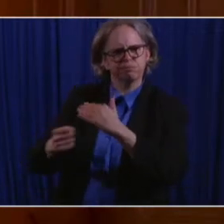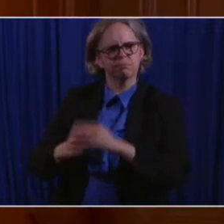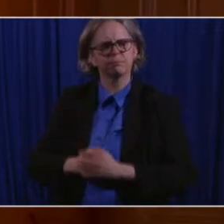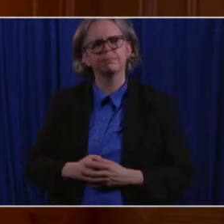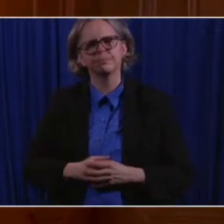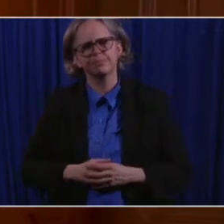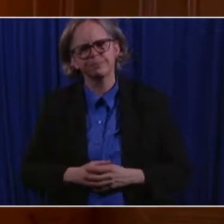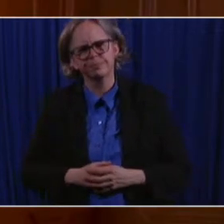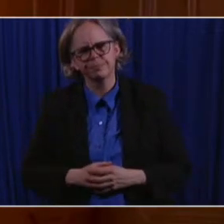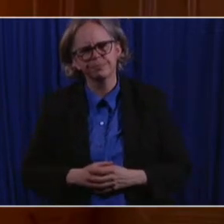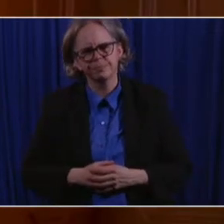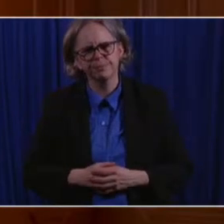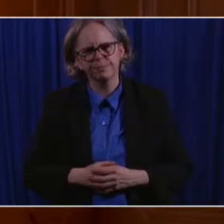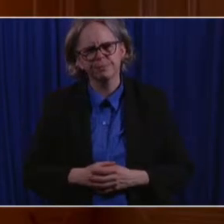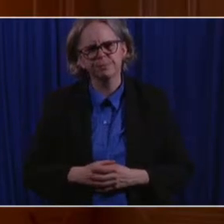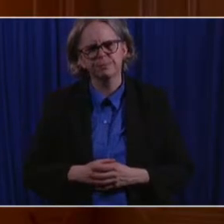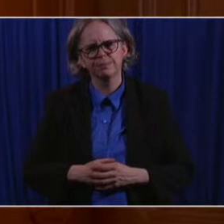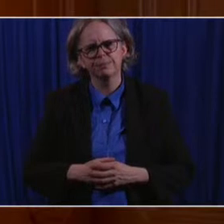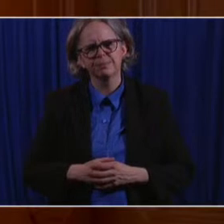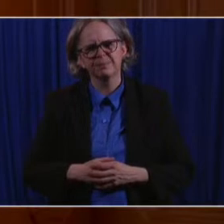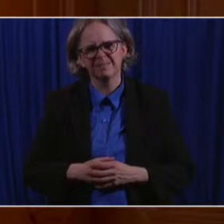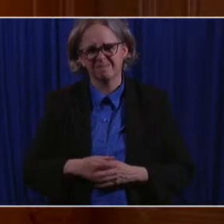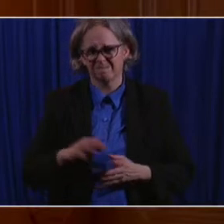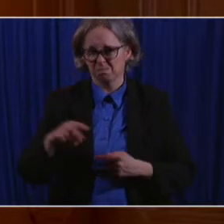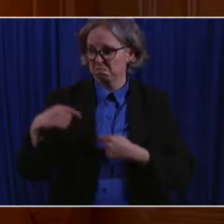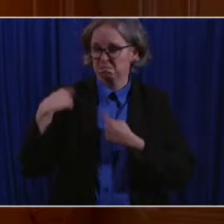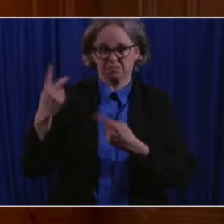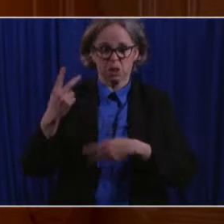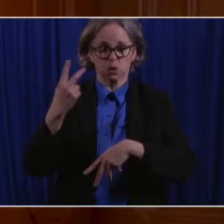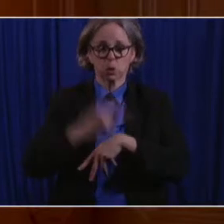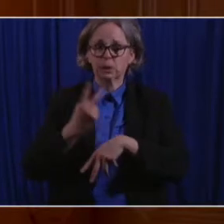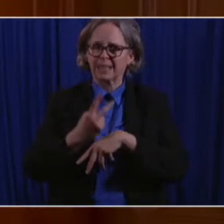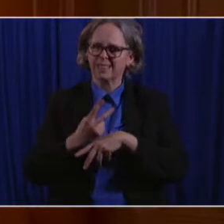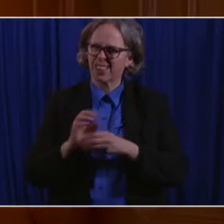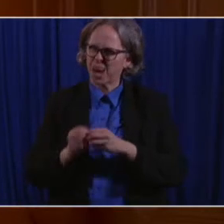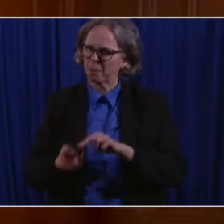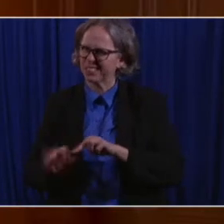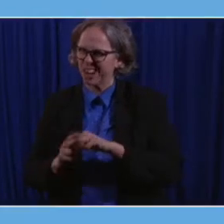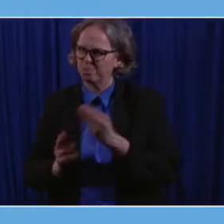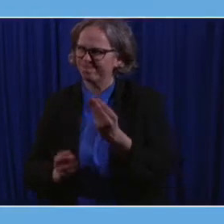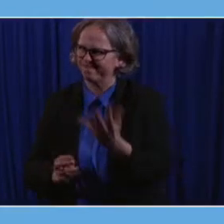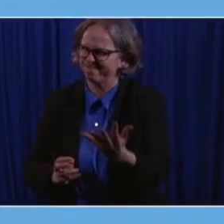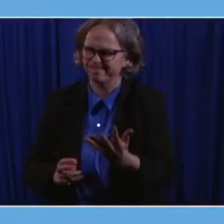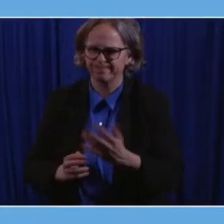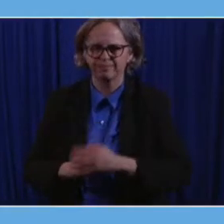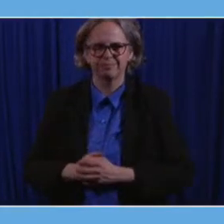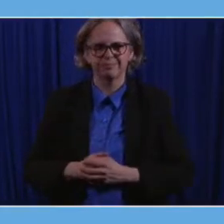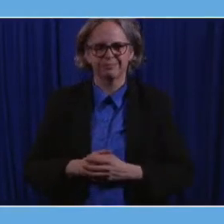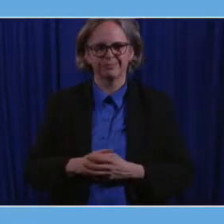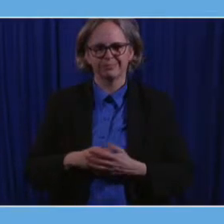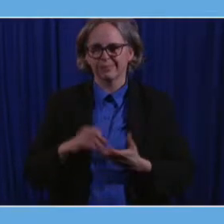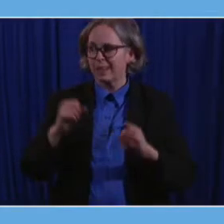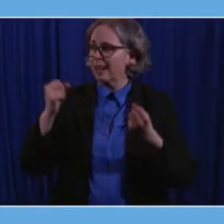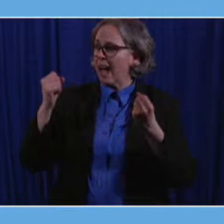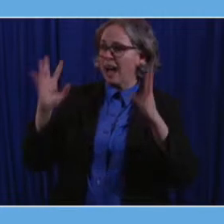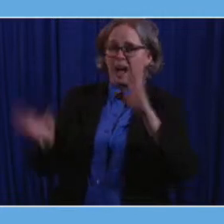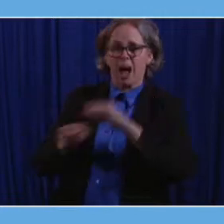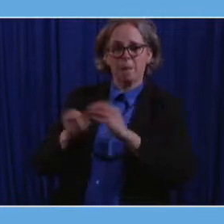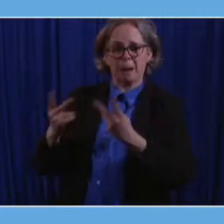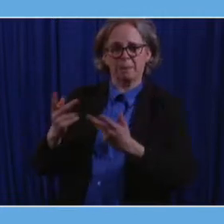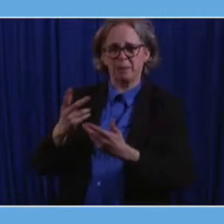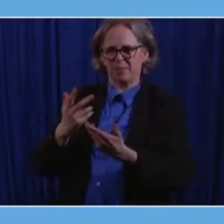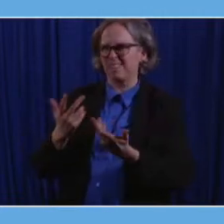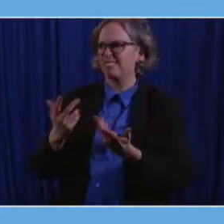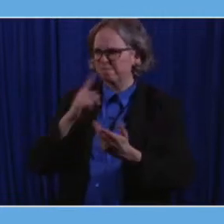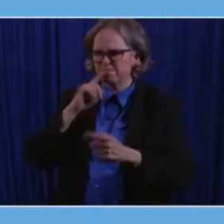We have seen the last 2 days an uptick, and again, this is the number of people who have COVID, admitted for COVID